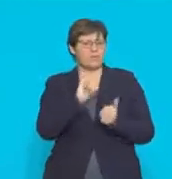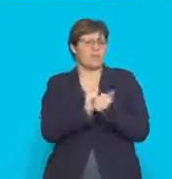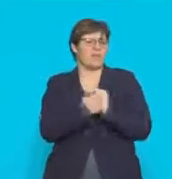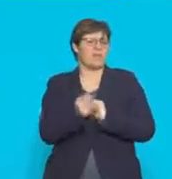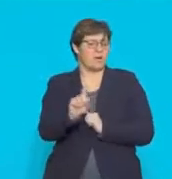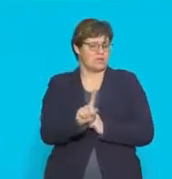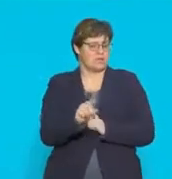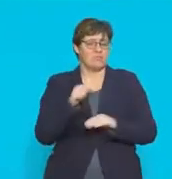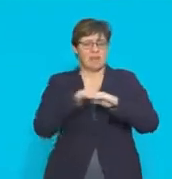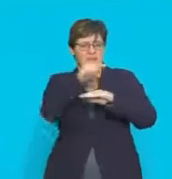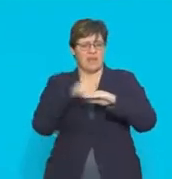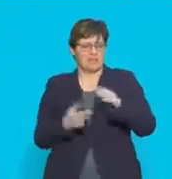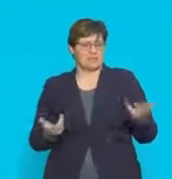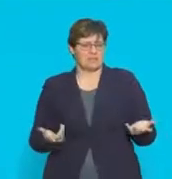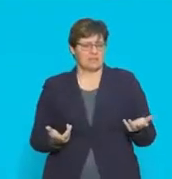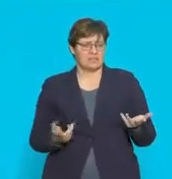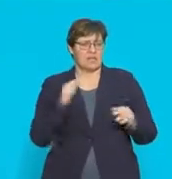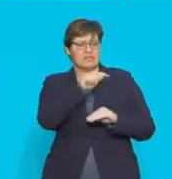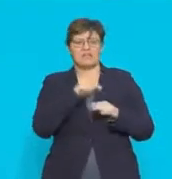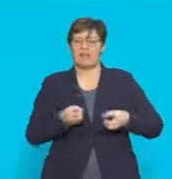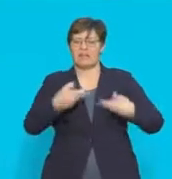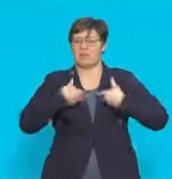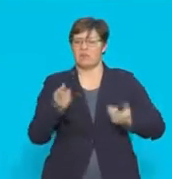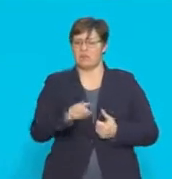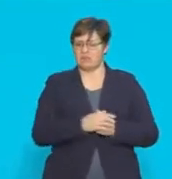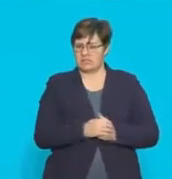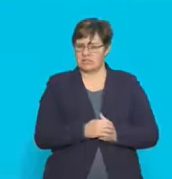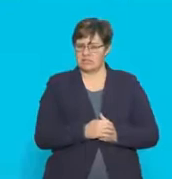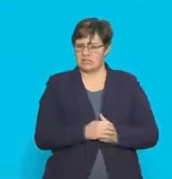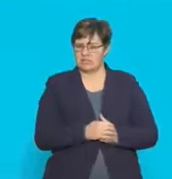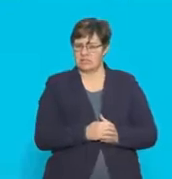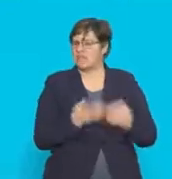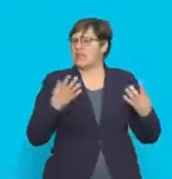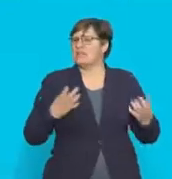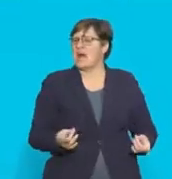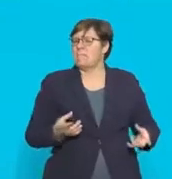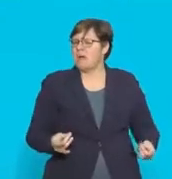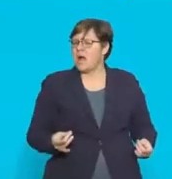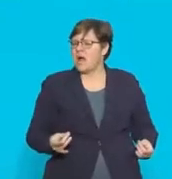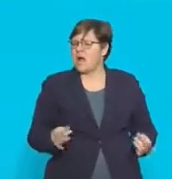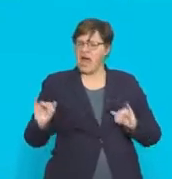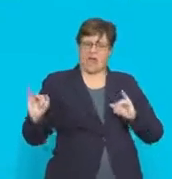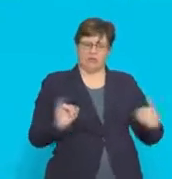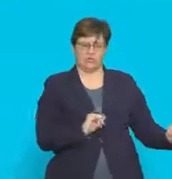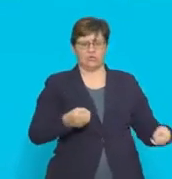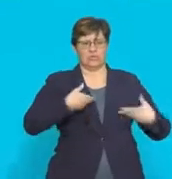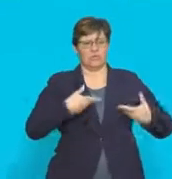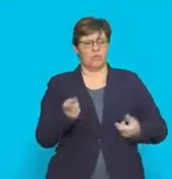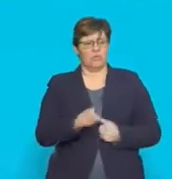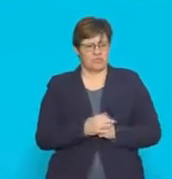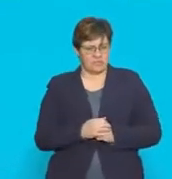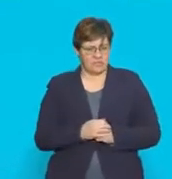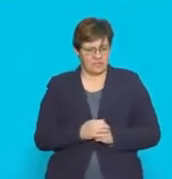division? What does division give me now? What kind of a number is division introducing to me? What type of a number,